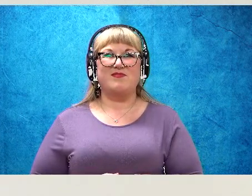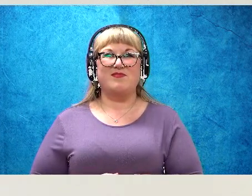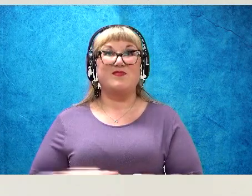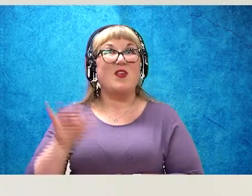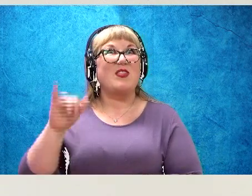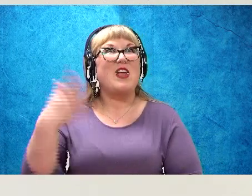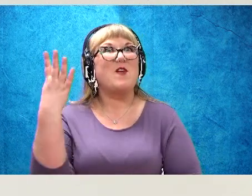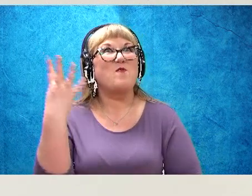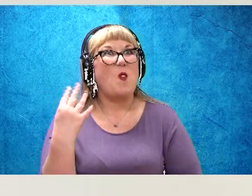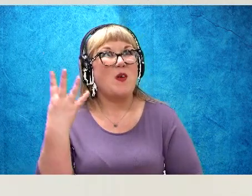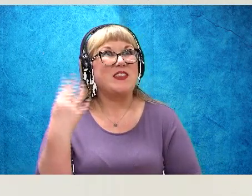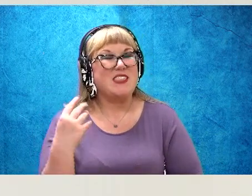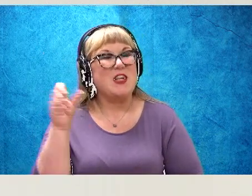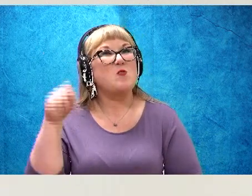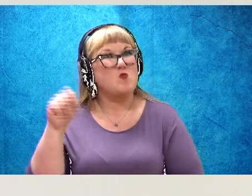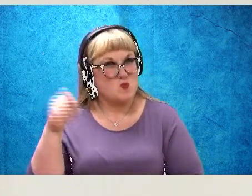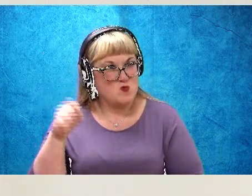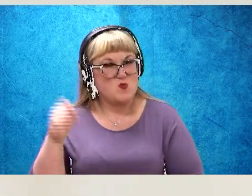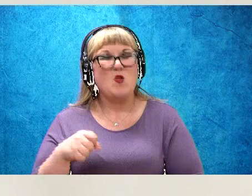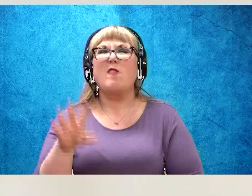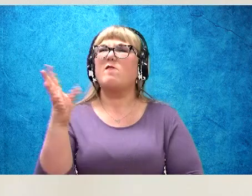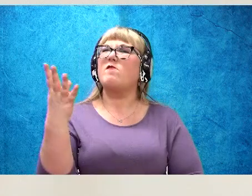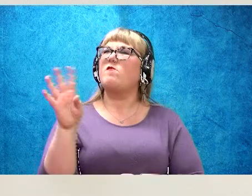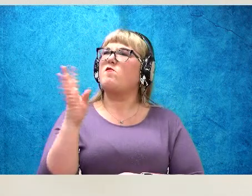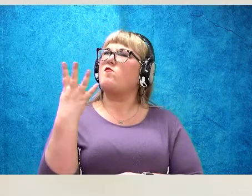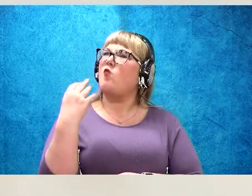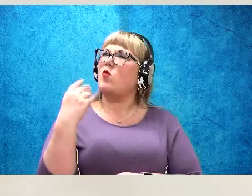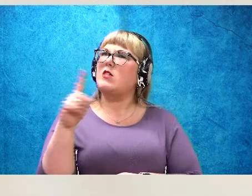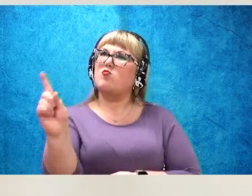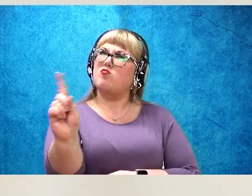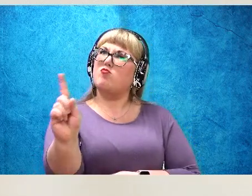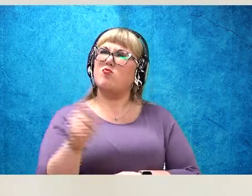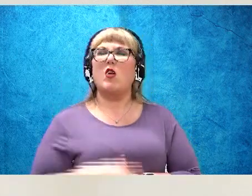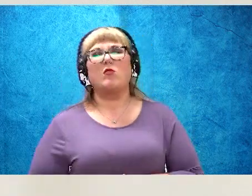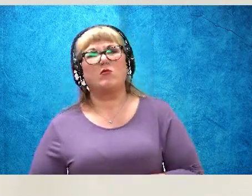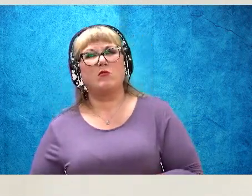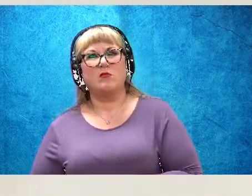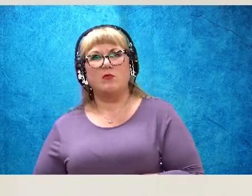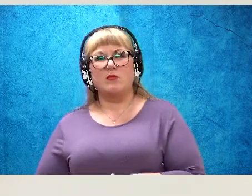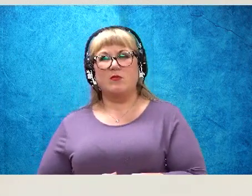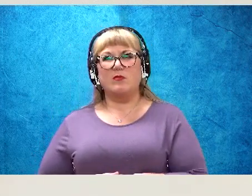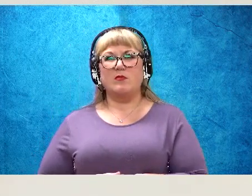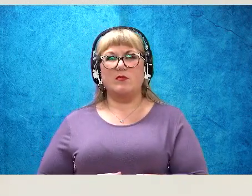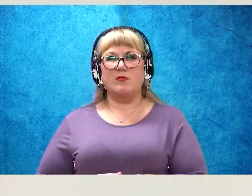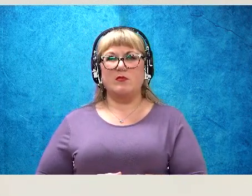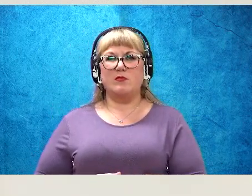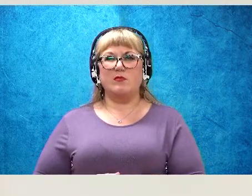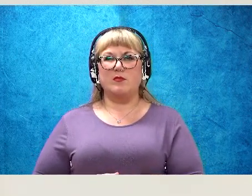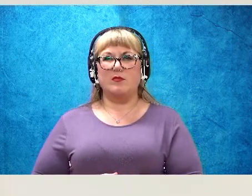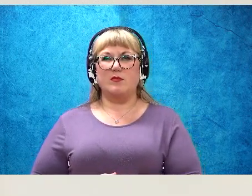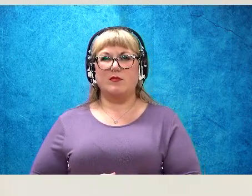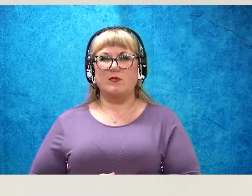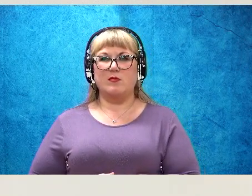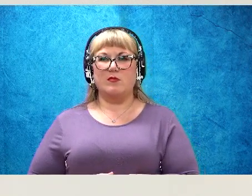that's 14. Where will 14 go in my teen numbers?